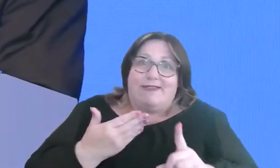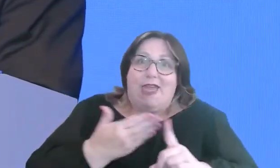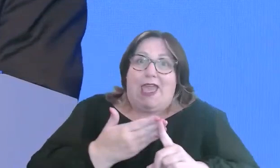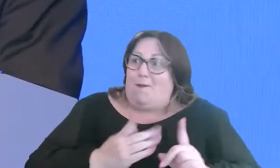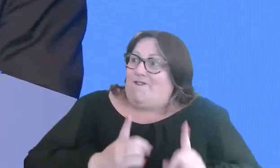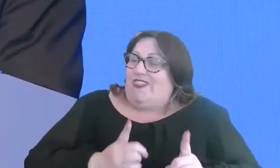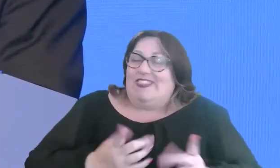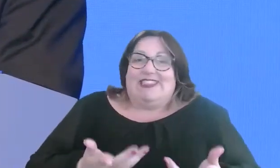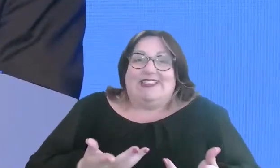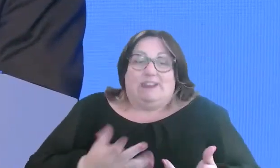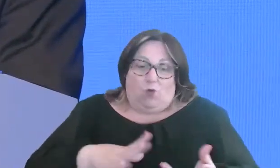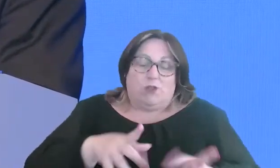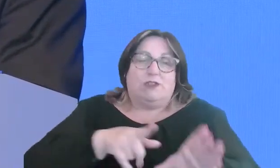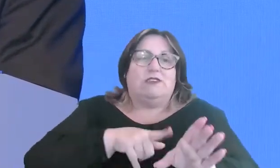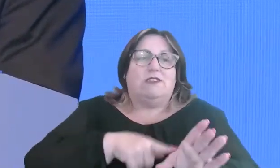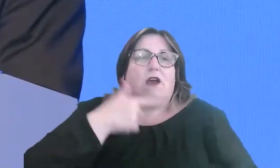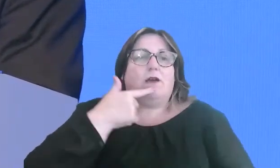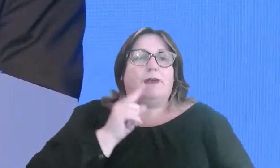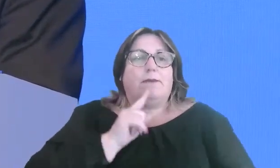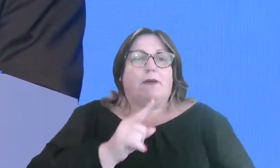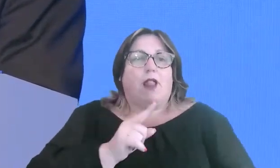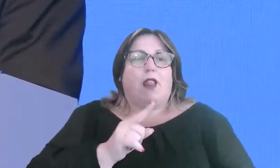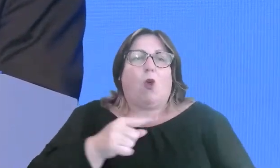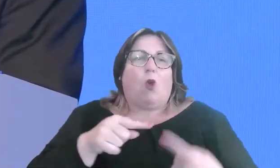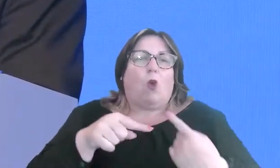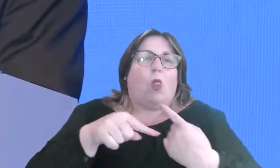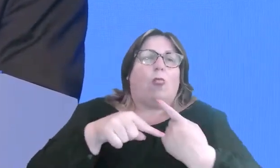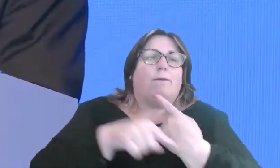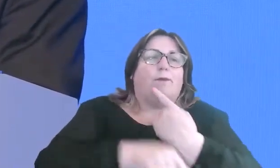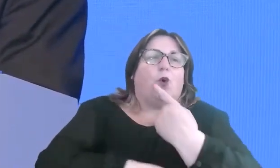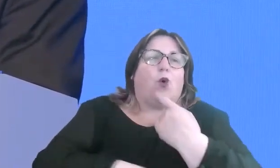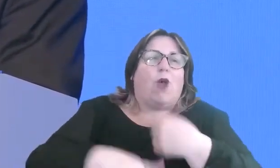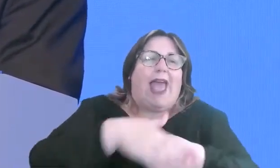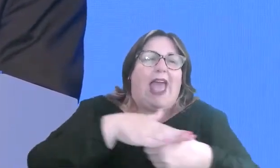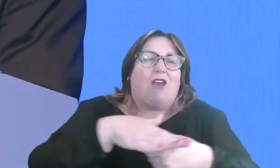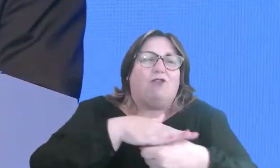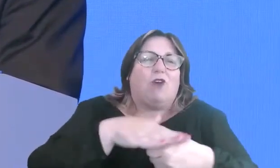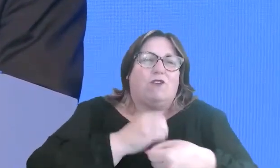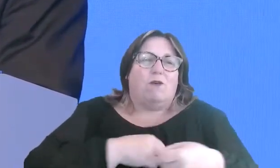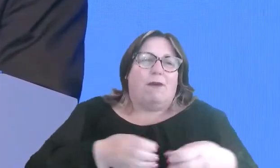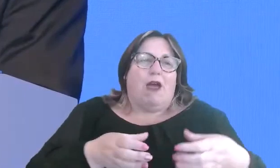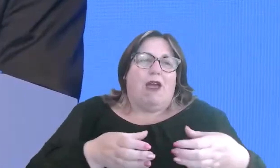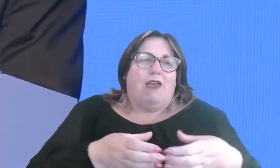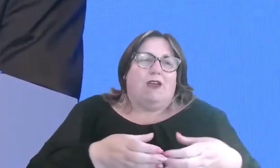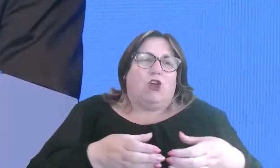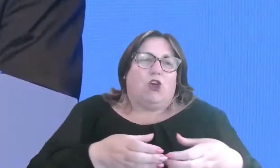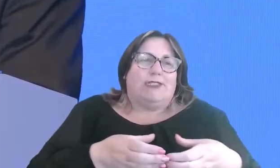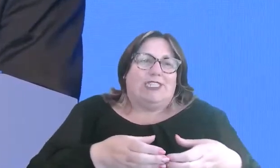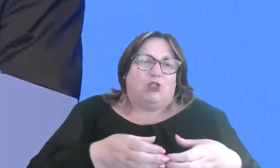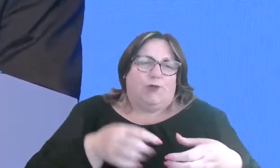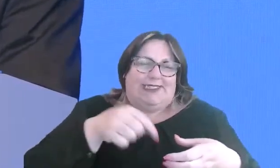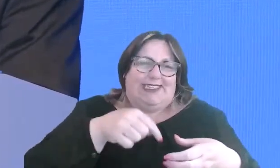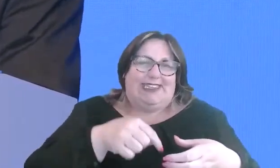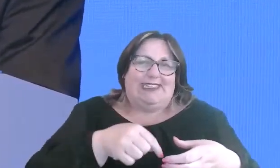people in the poorer parts of my constituency, and I'm thinking in particular of a place called Somerstown. This is between